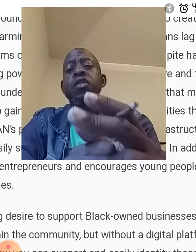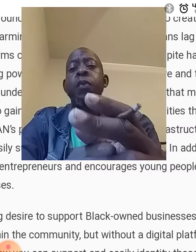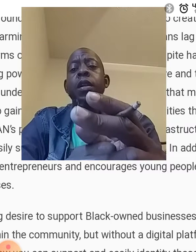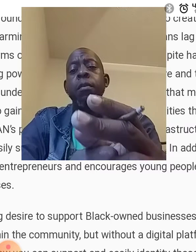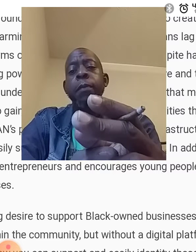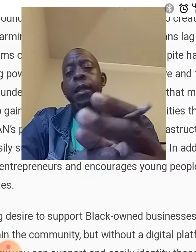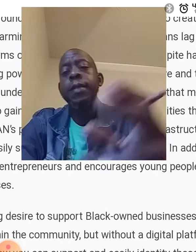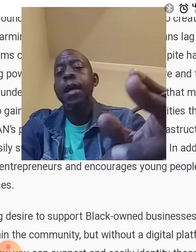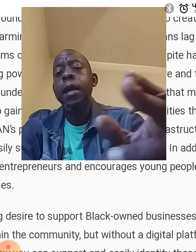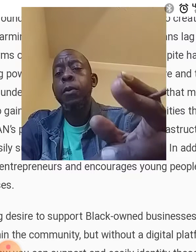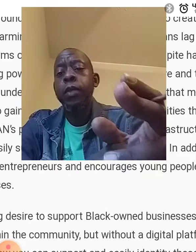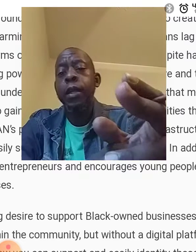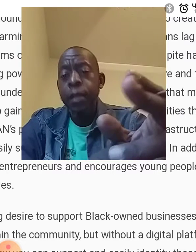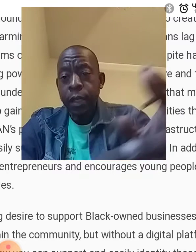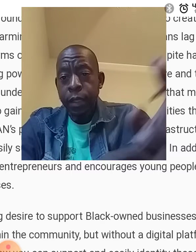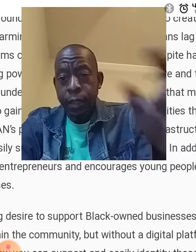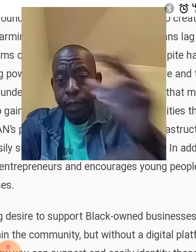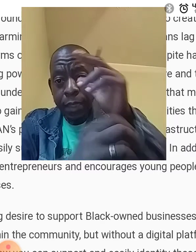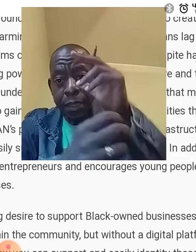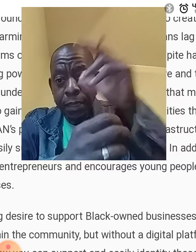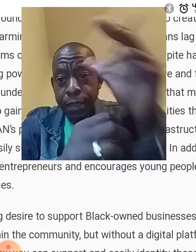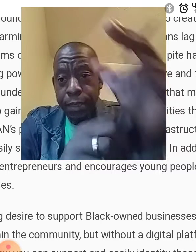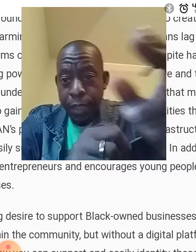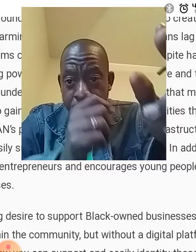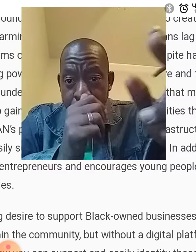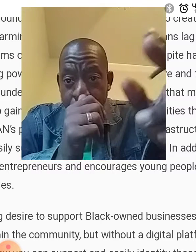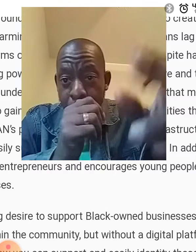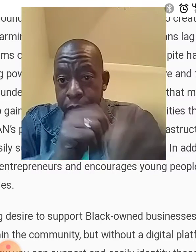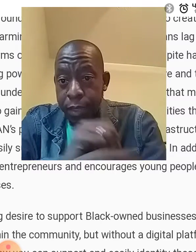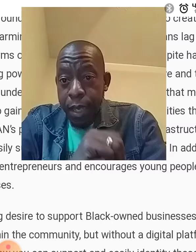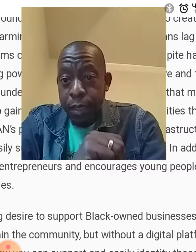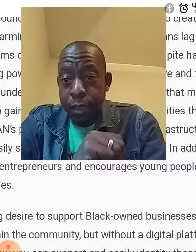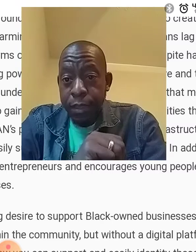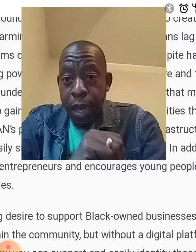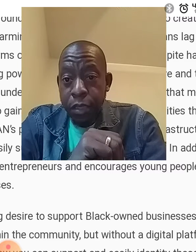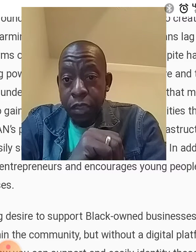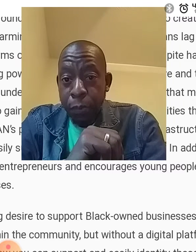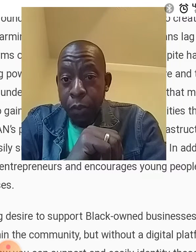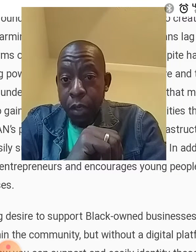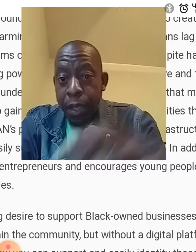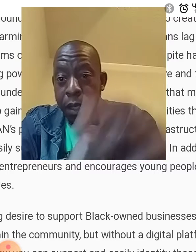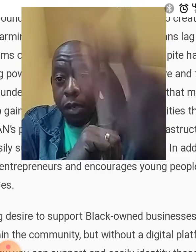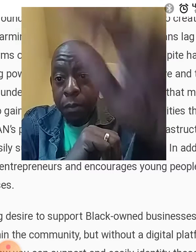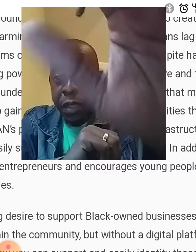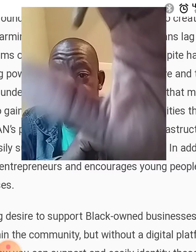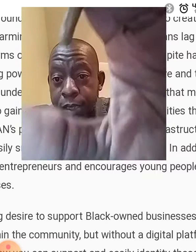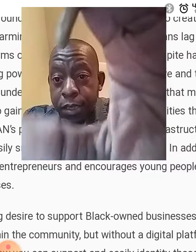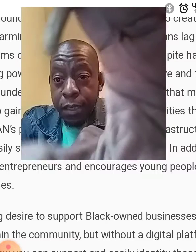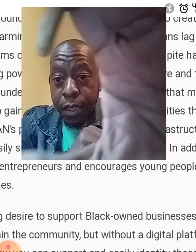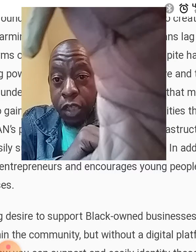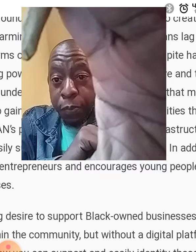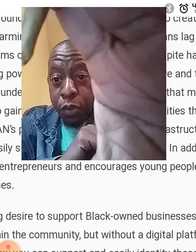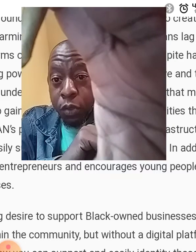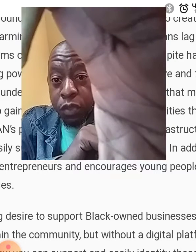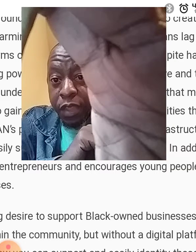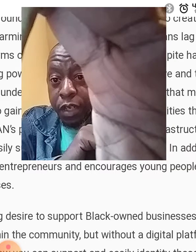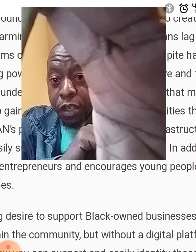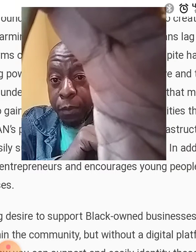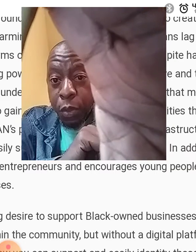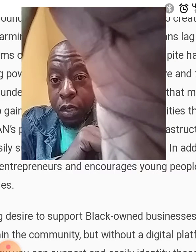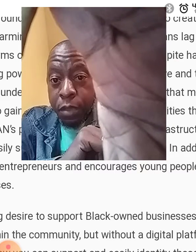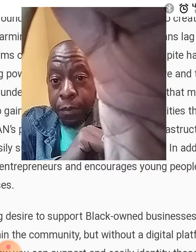accessible to support them at that time, okay? Now, they say there is a growing desire to support black-owned businesses and entrepreneurs